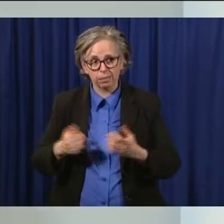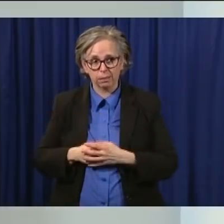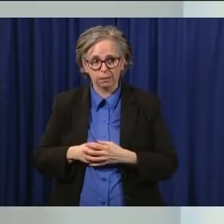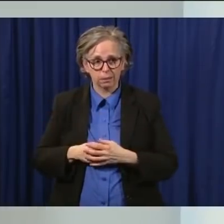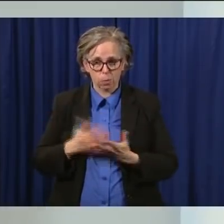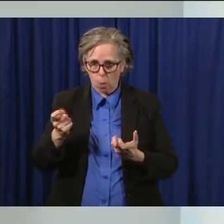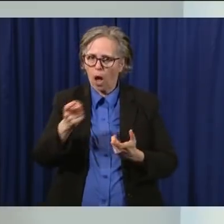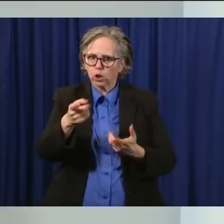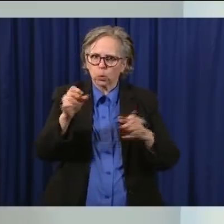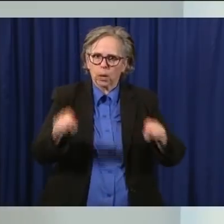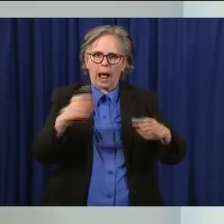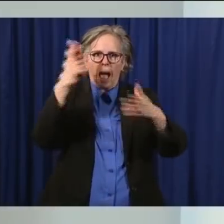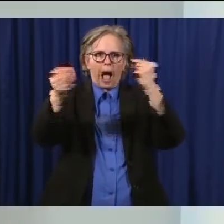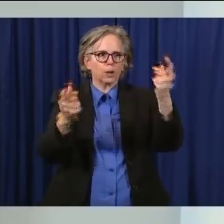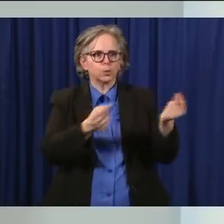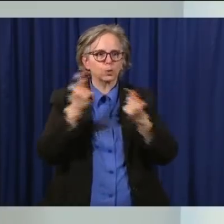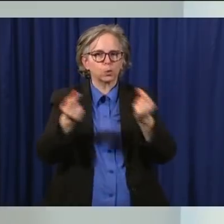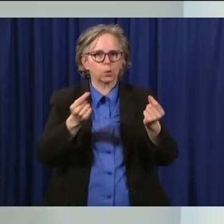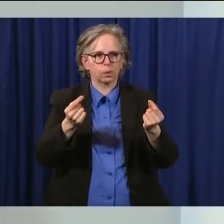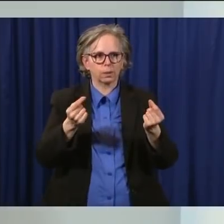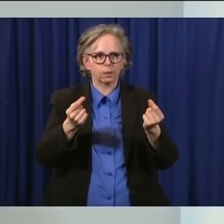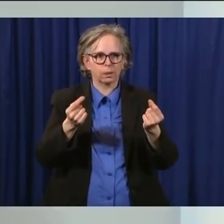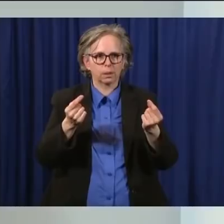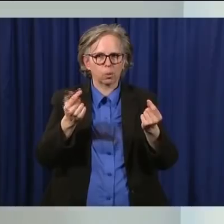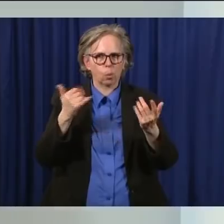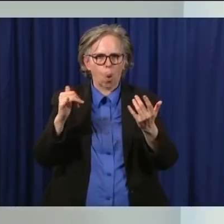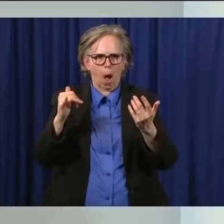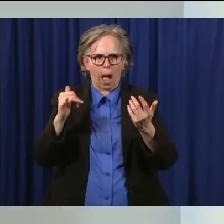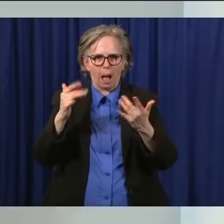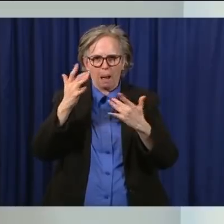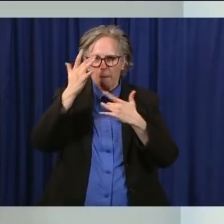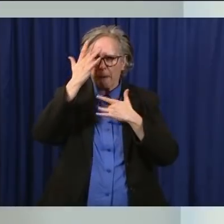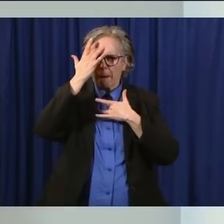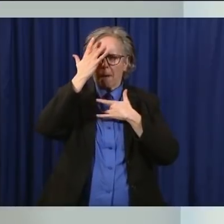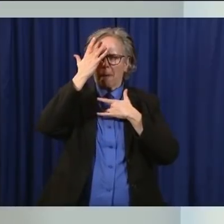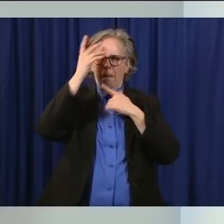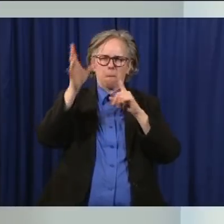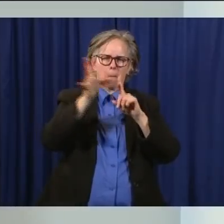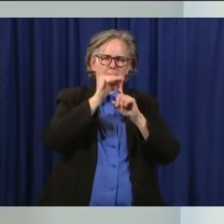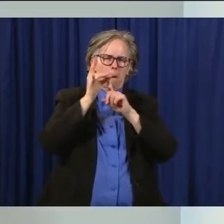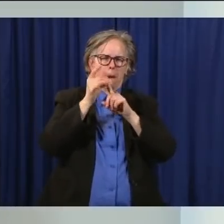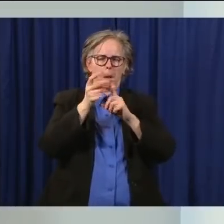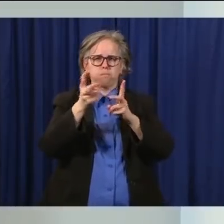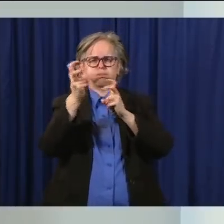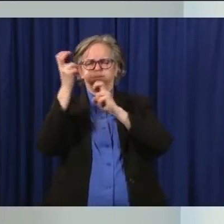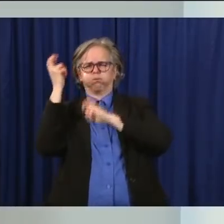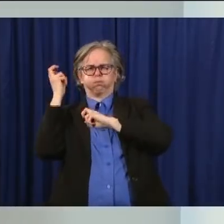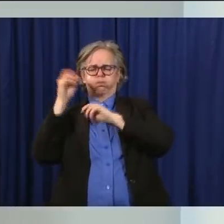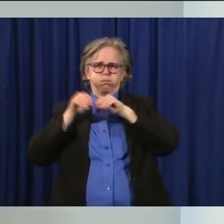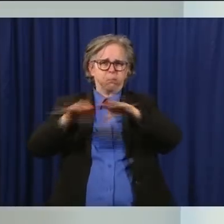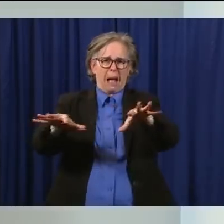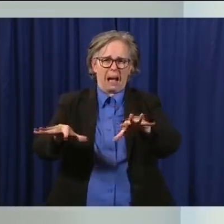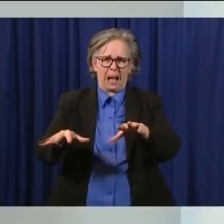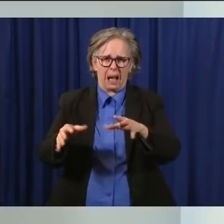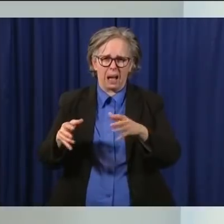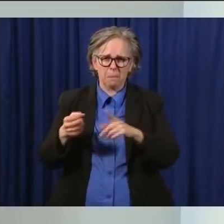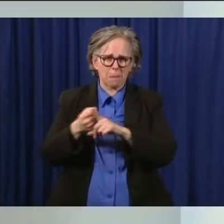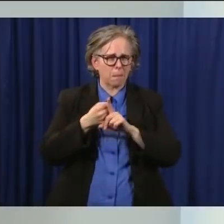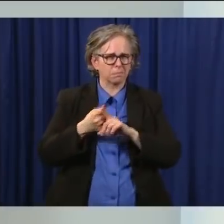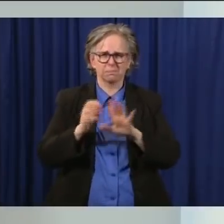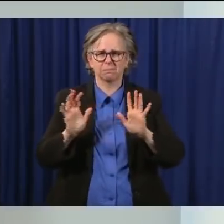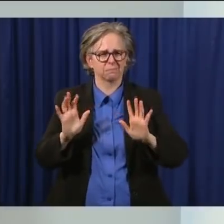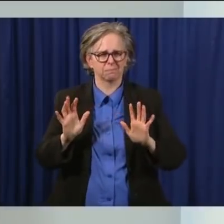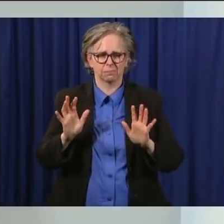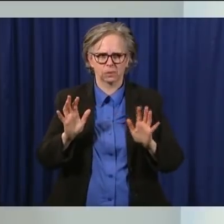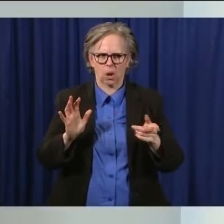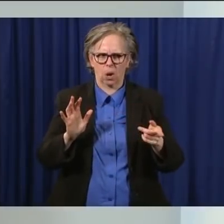want to see a spike. We don't want to see, as we resume the activity, that the spread increases, and then we have to slow all this down